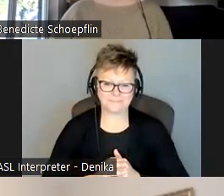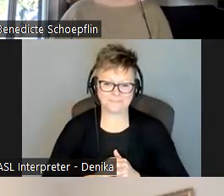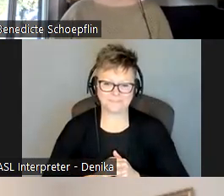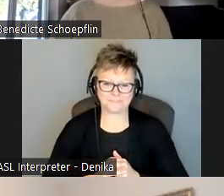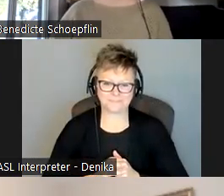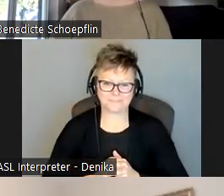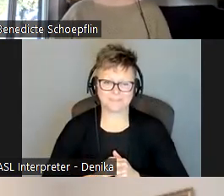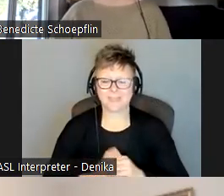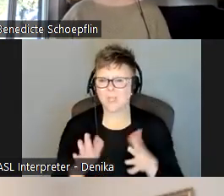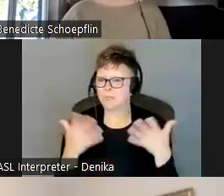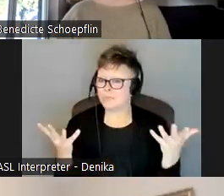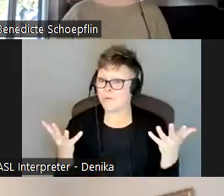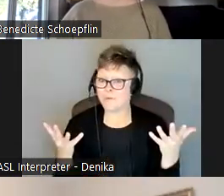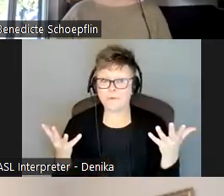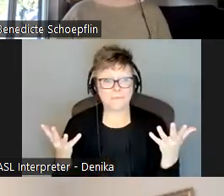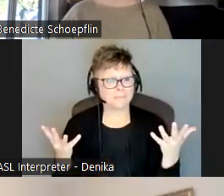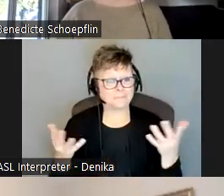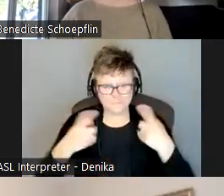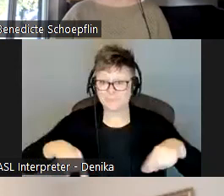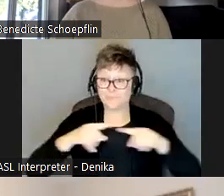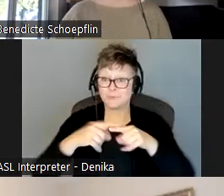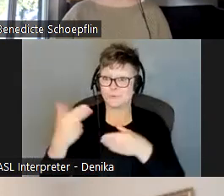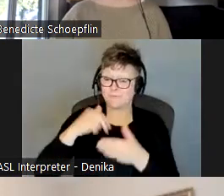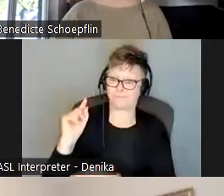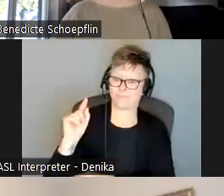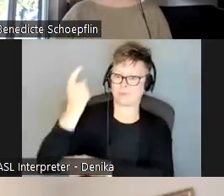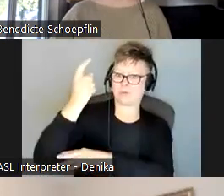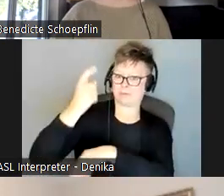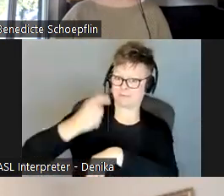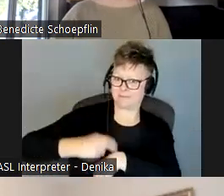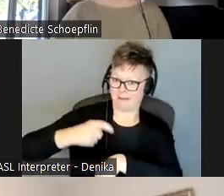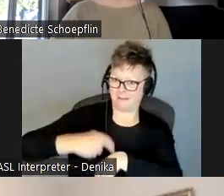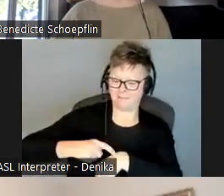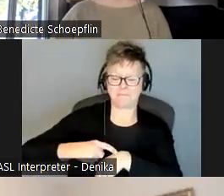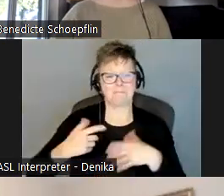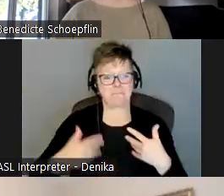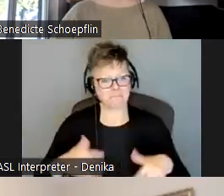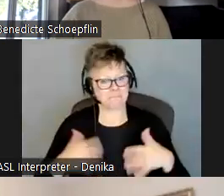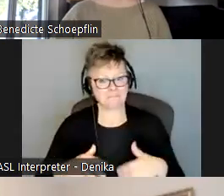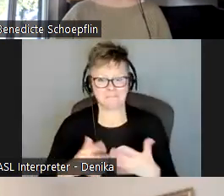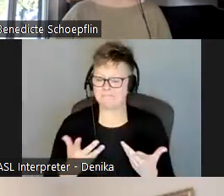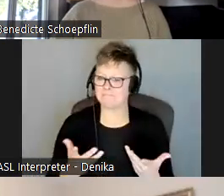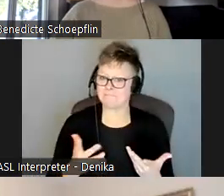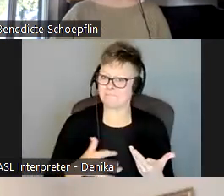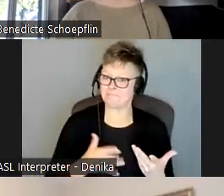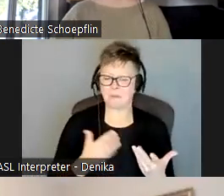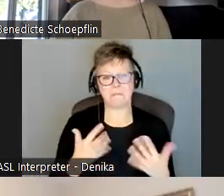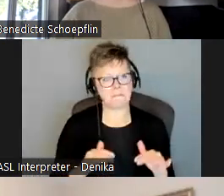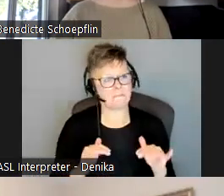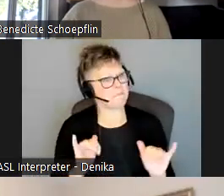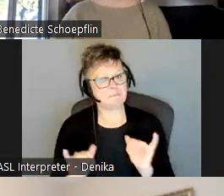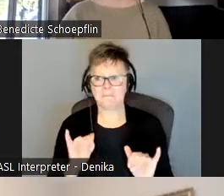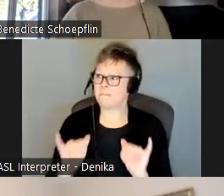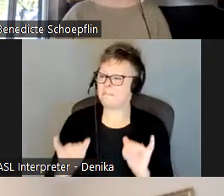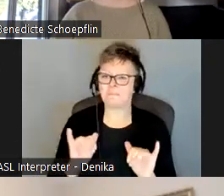So for those who are joining us for the first webinar, if you haven't had the opportunity to join our webinars in the past, just a little bit about who